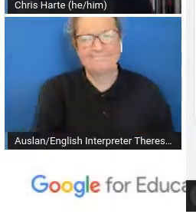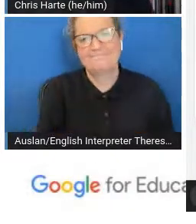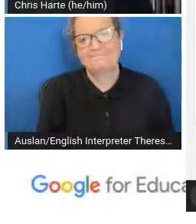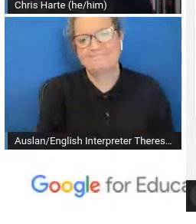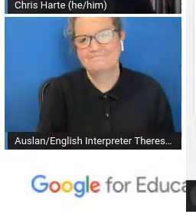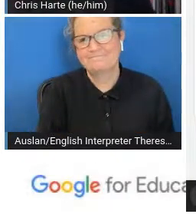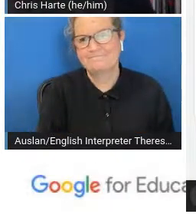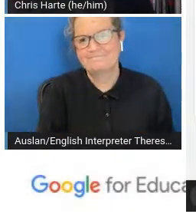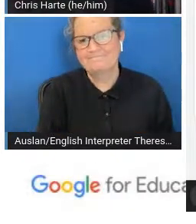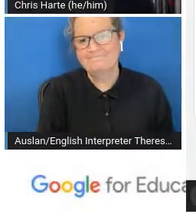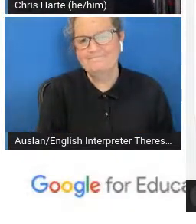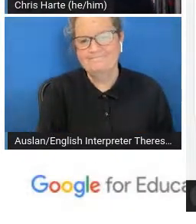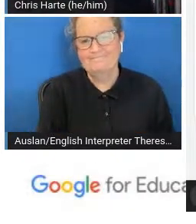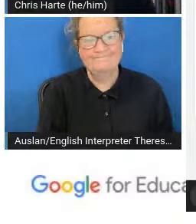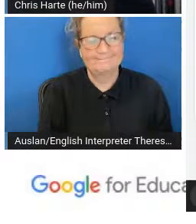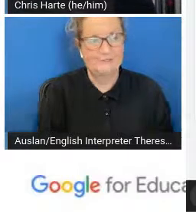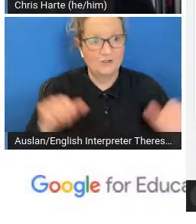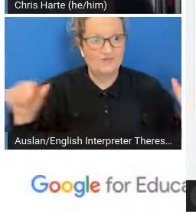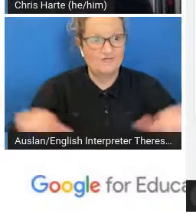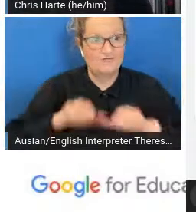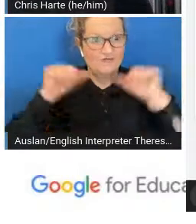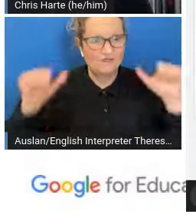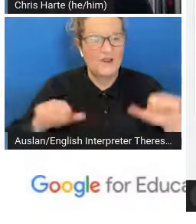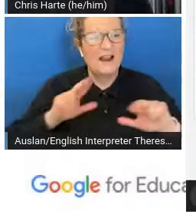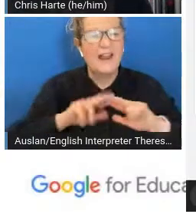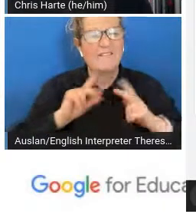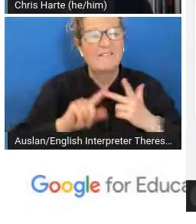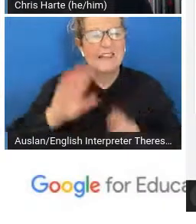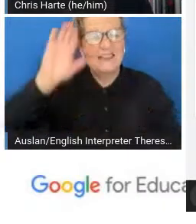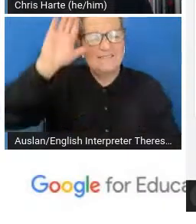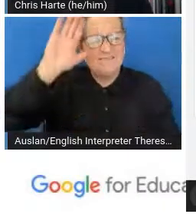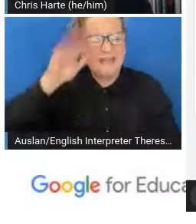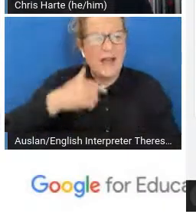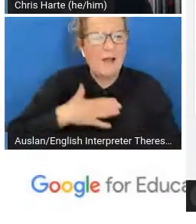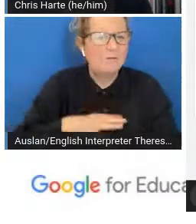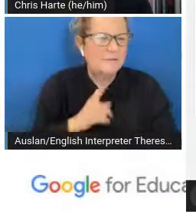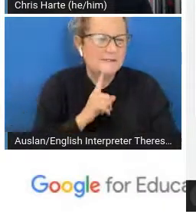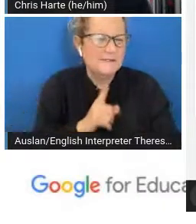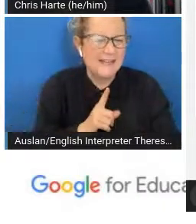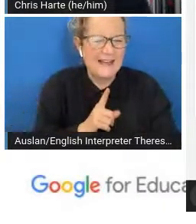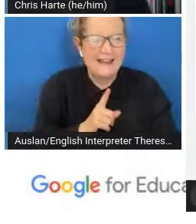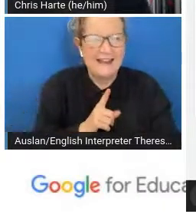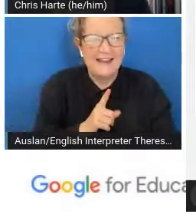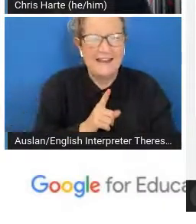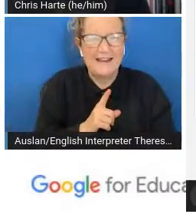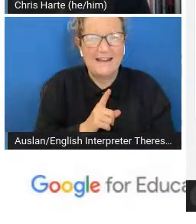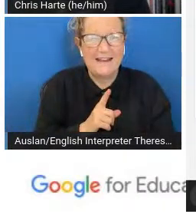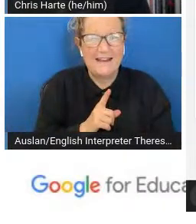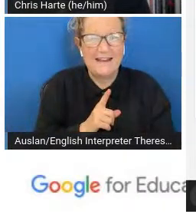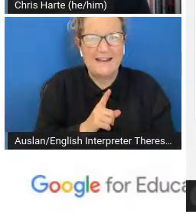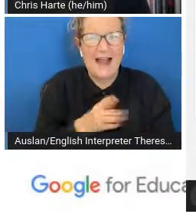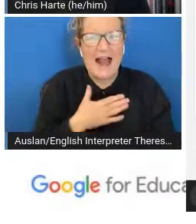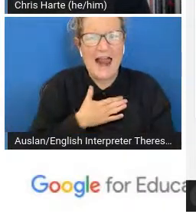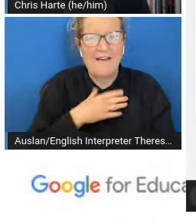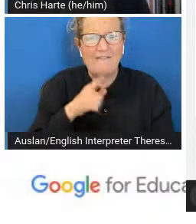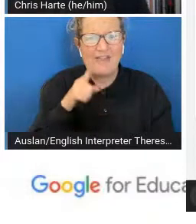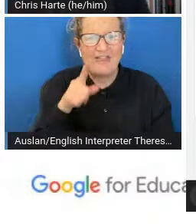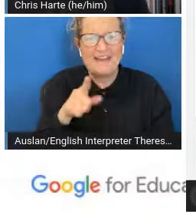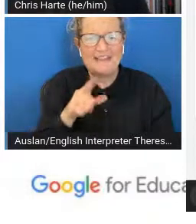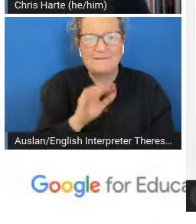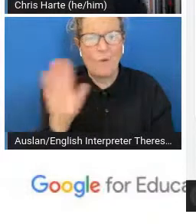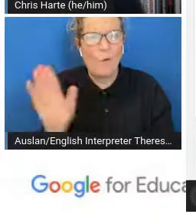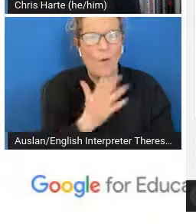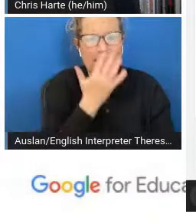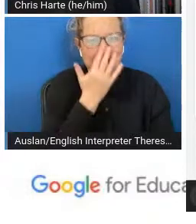Alrighty. I was going to say, Chris, something. I just want to say what I really like about that is it's so great across all the ages. So I can